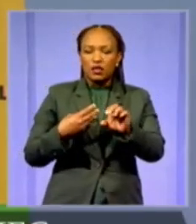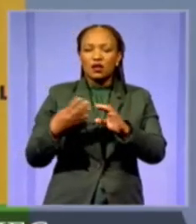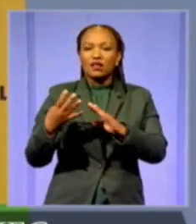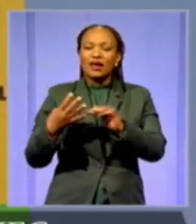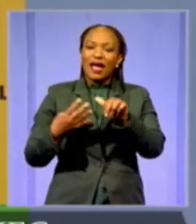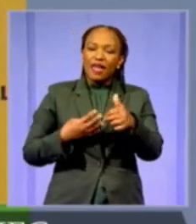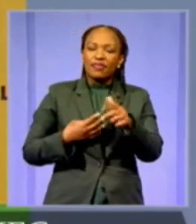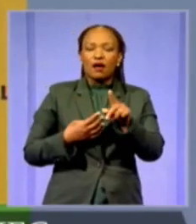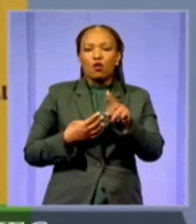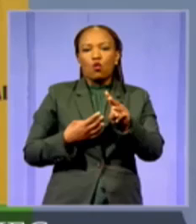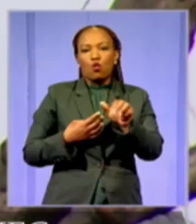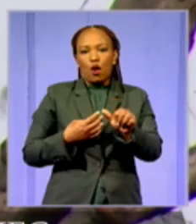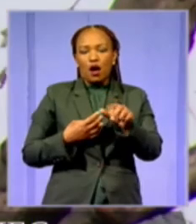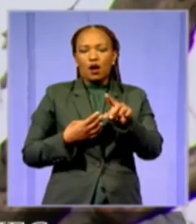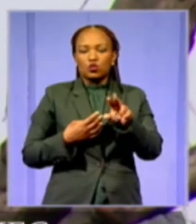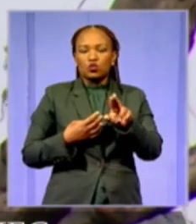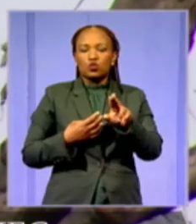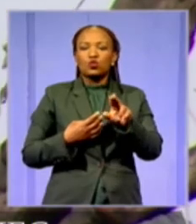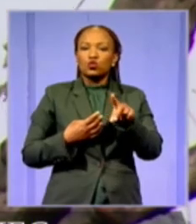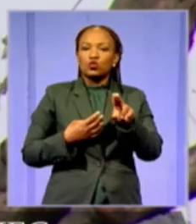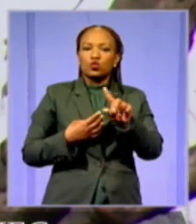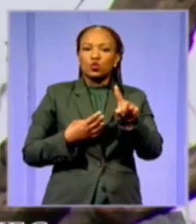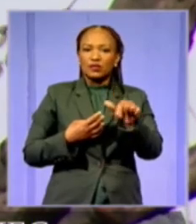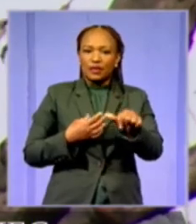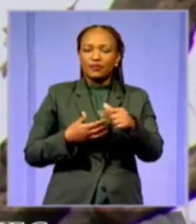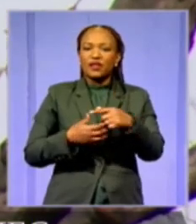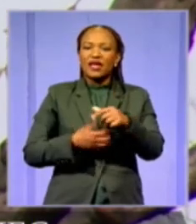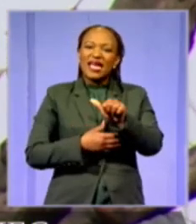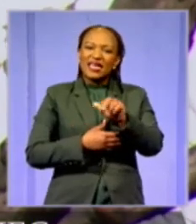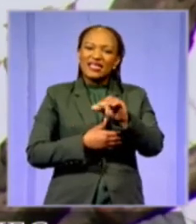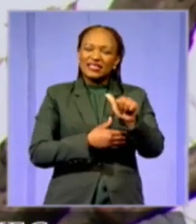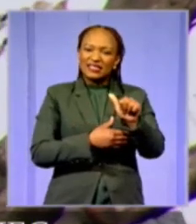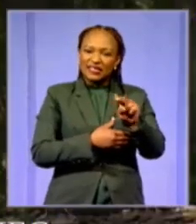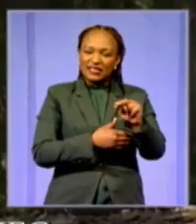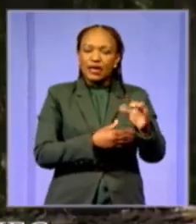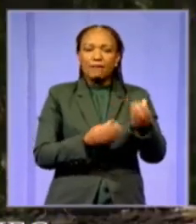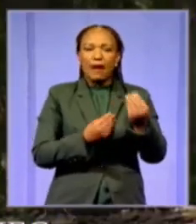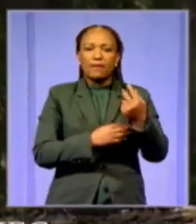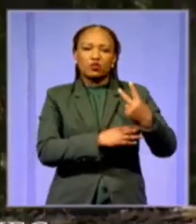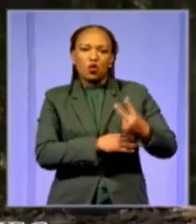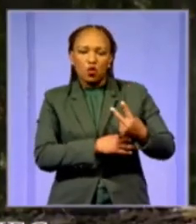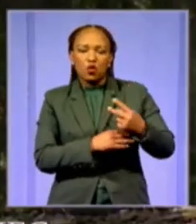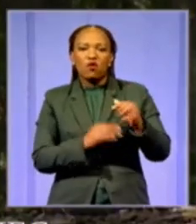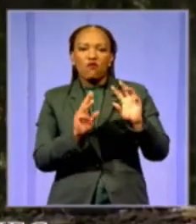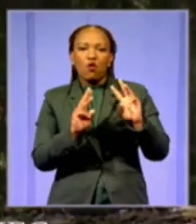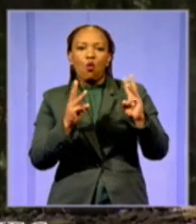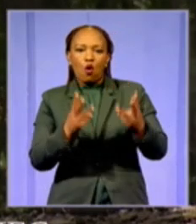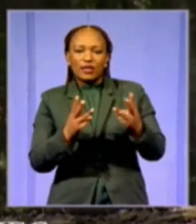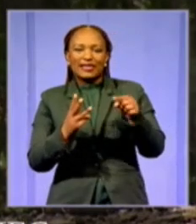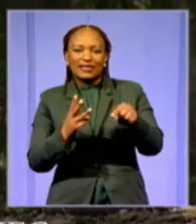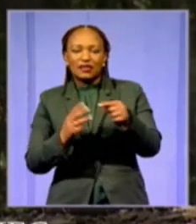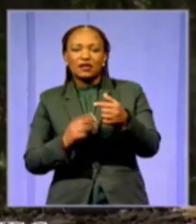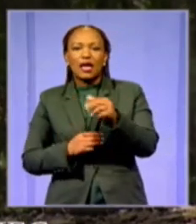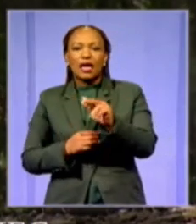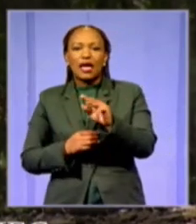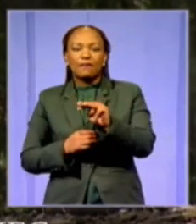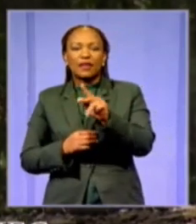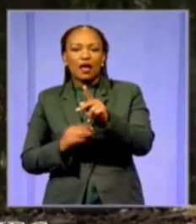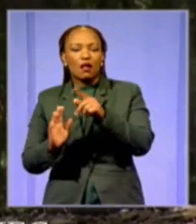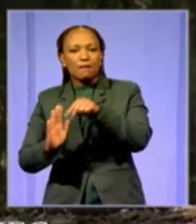Fa ANC kgonne go iponela gape ditilo di le 2 mme latlhegetswe ke se le sengwe kgatlhanong le lekoko la MK kwa Ward